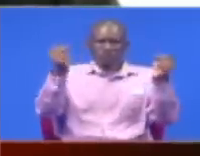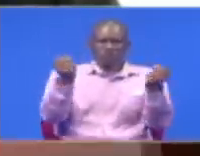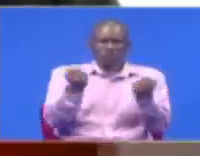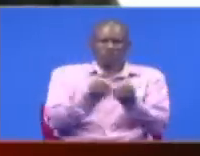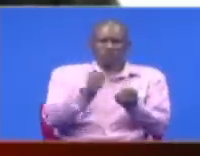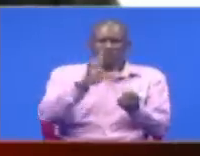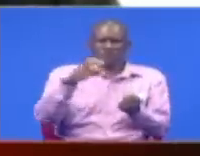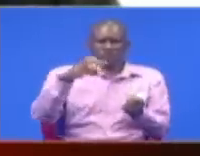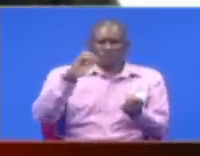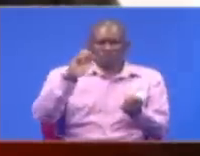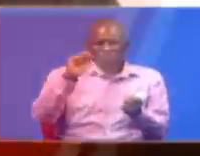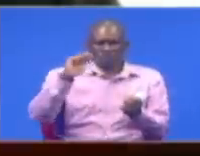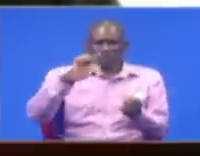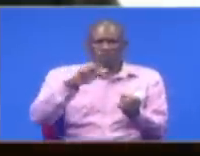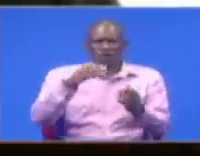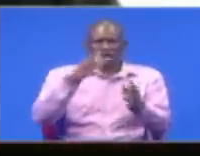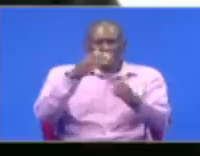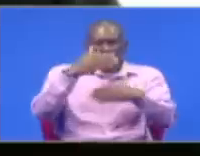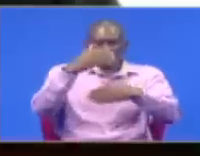and geographical